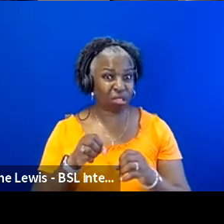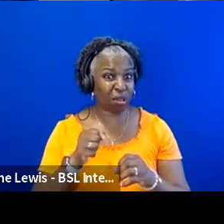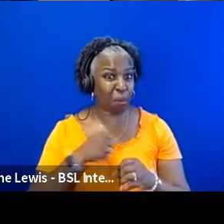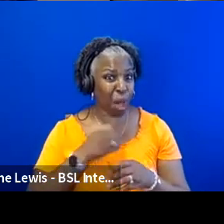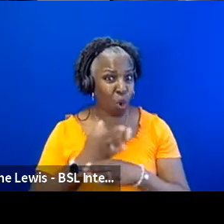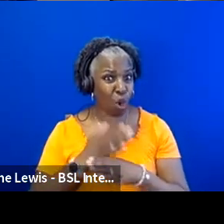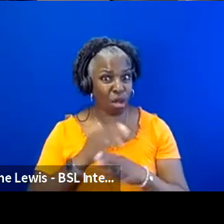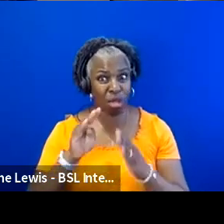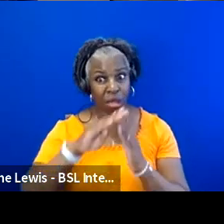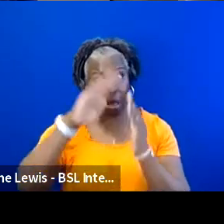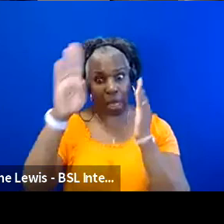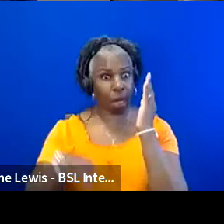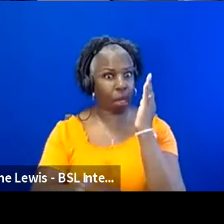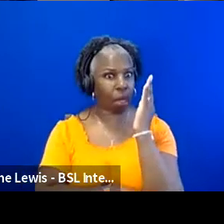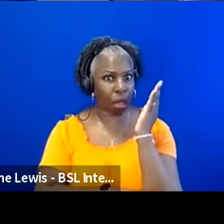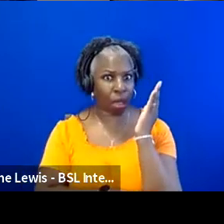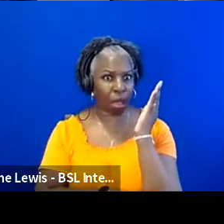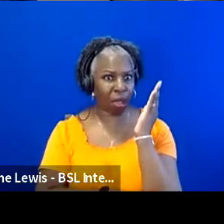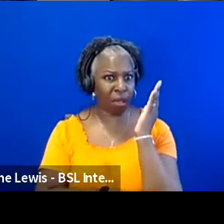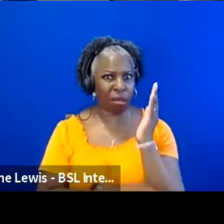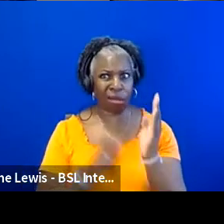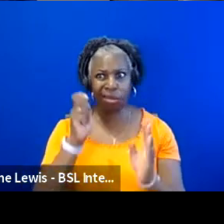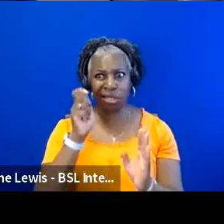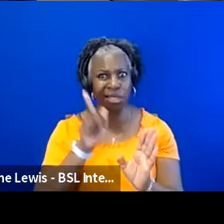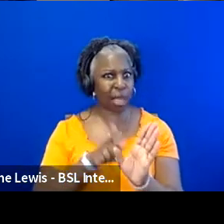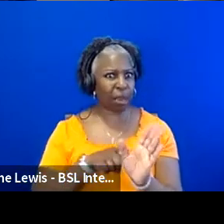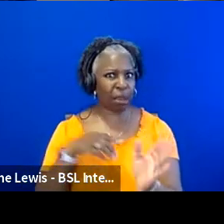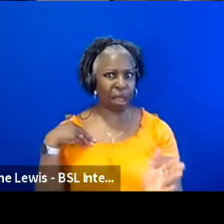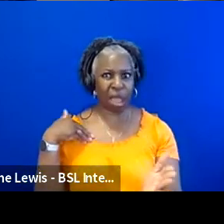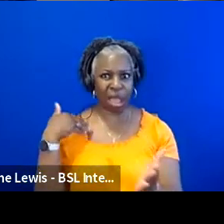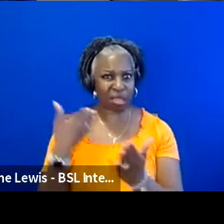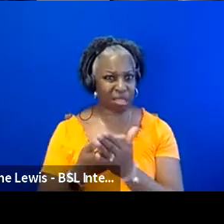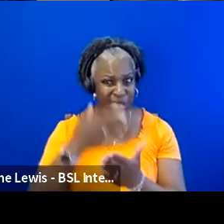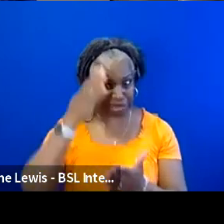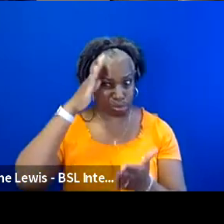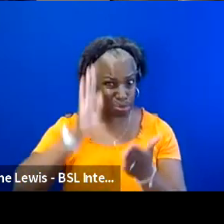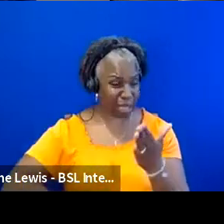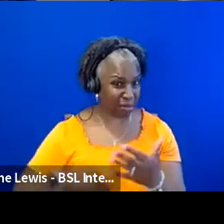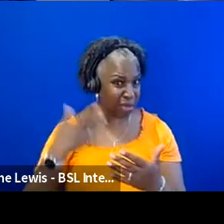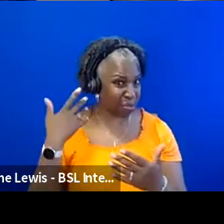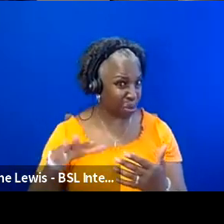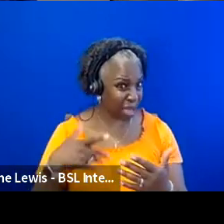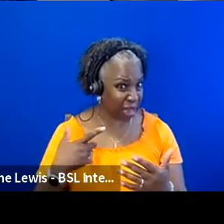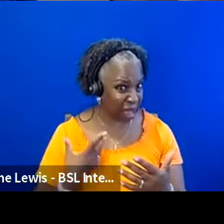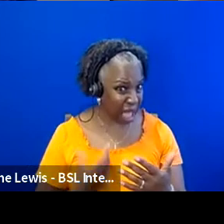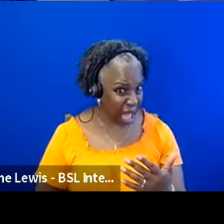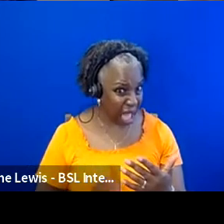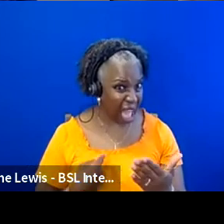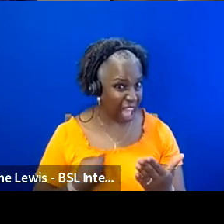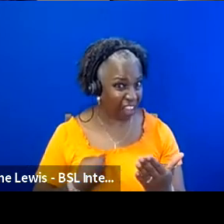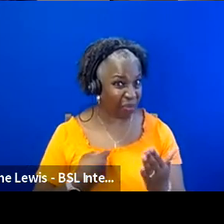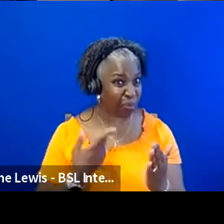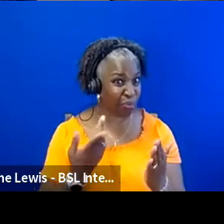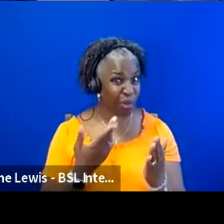what I the 10 years or 11 years I already have done the job, it's not counted, because I'm